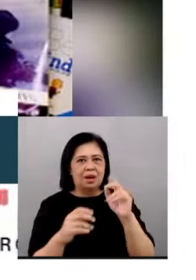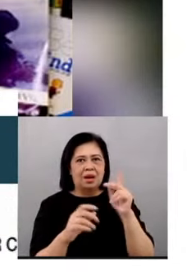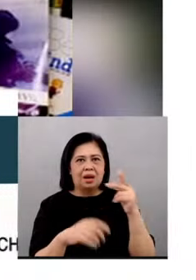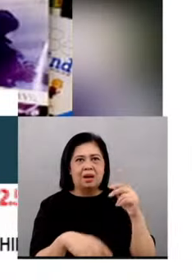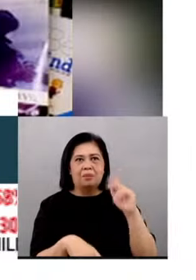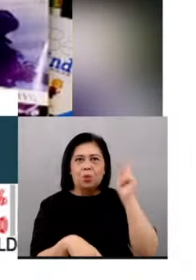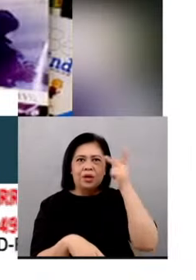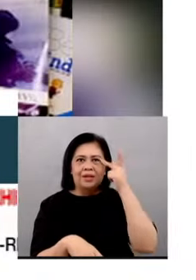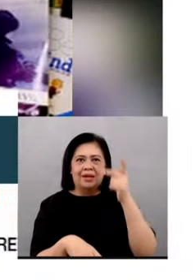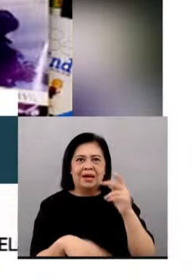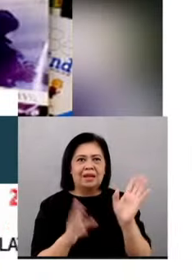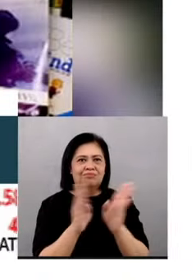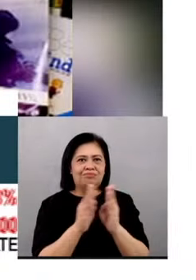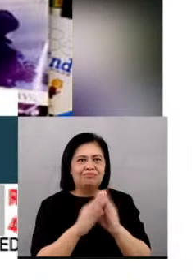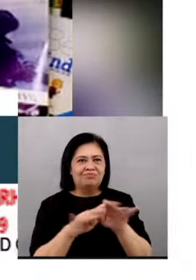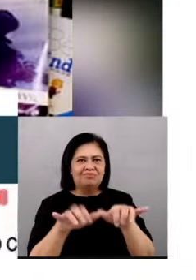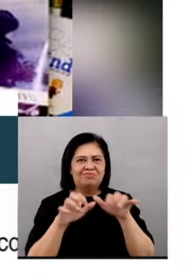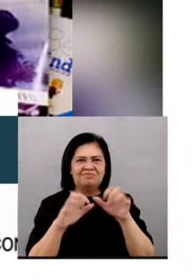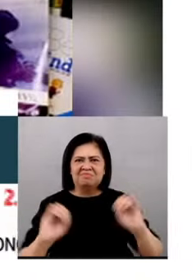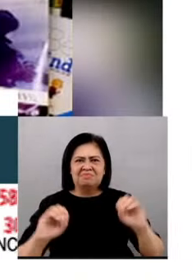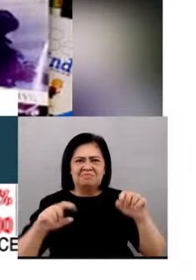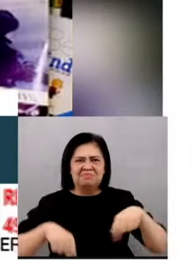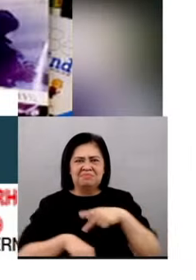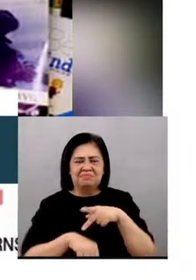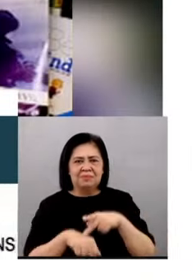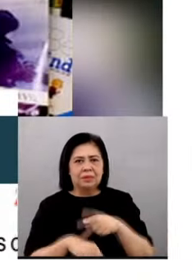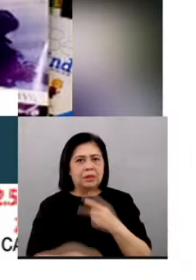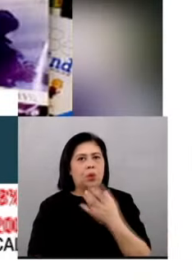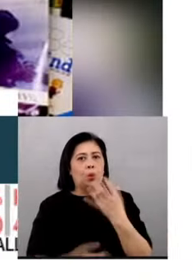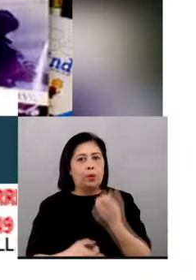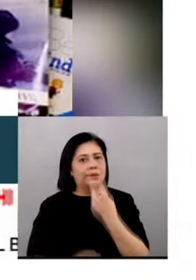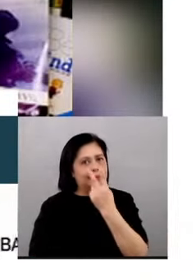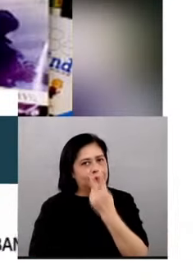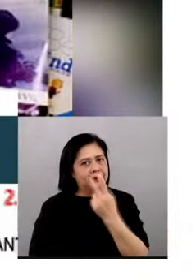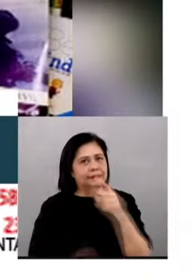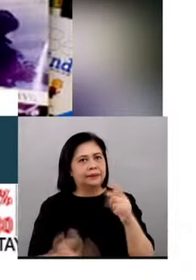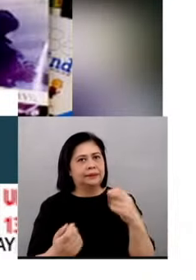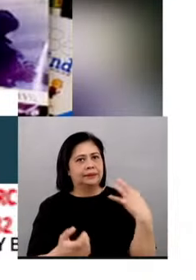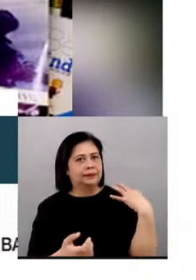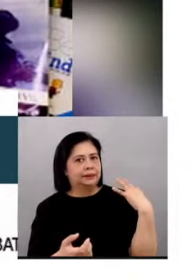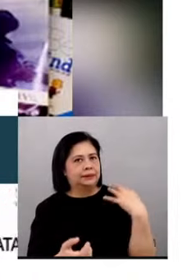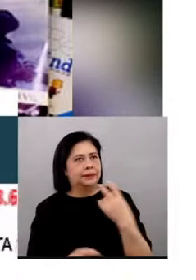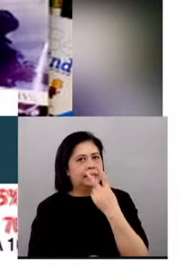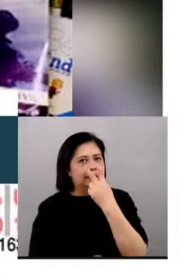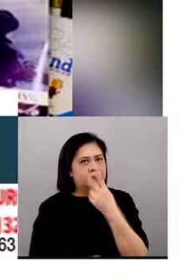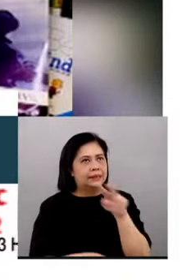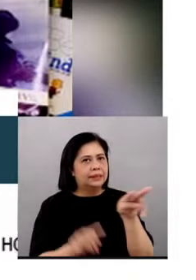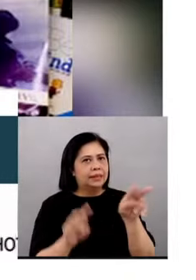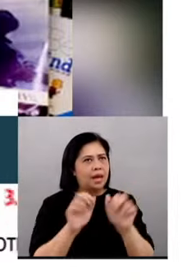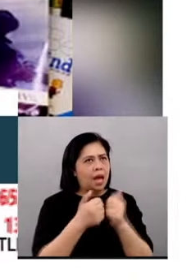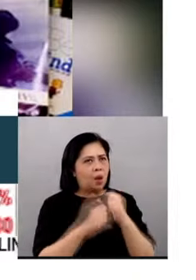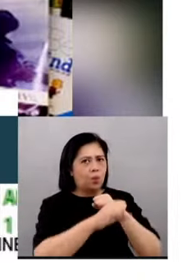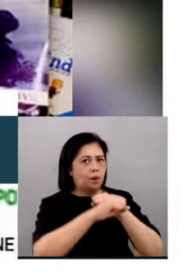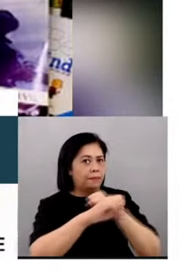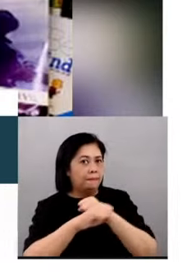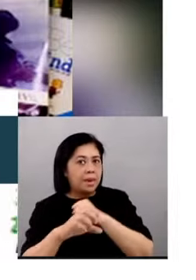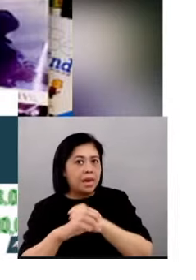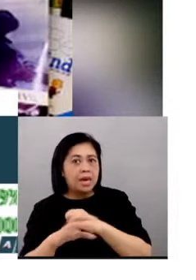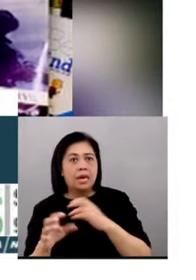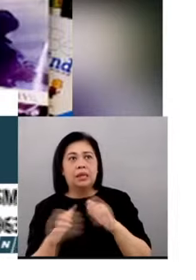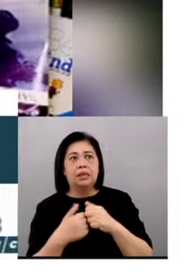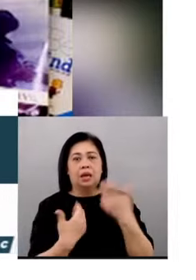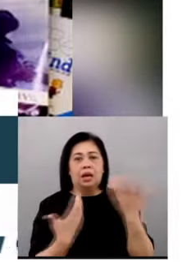conventions. We need to see the candidates, no? So we actually need to see how they campaign, how they